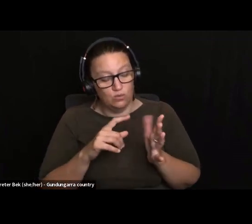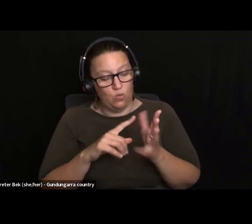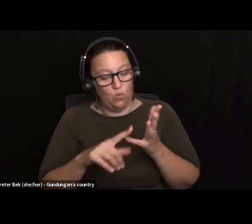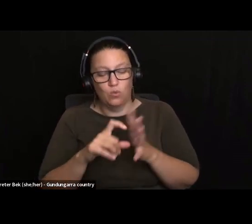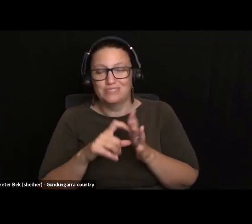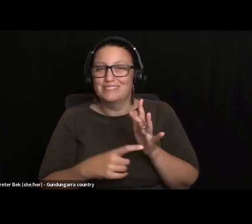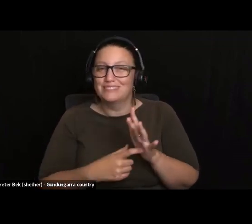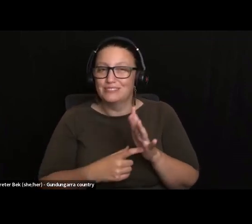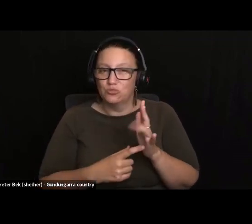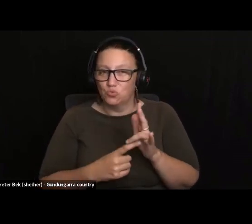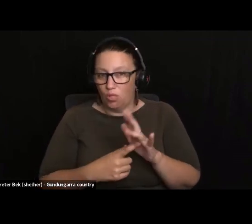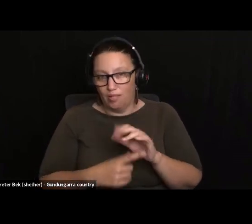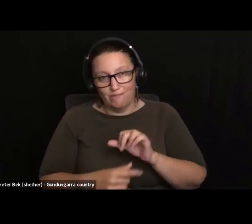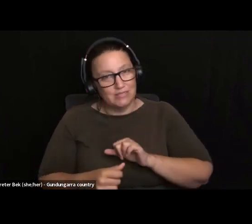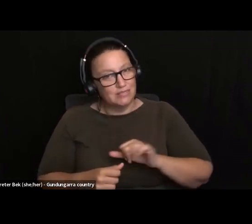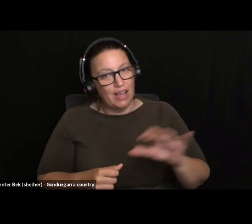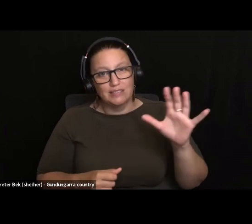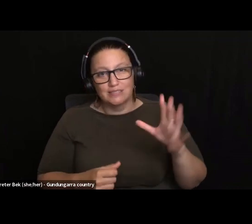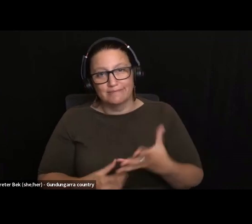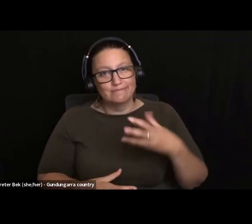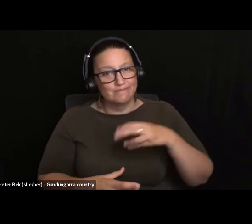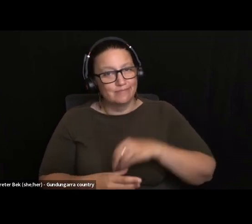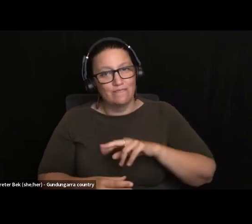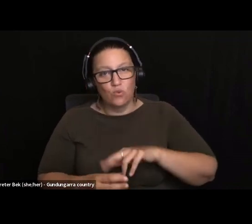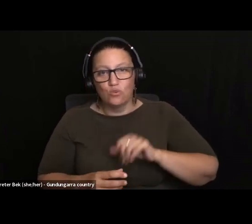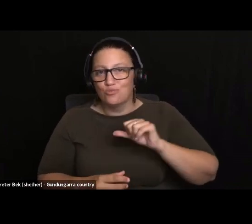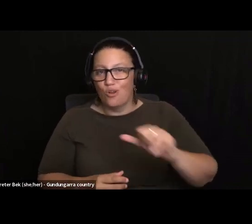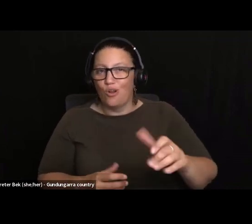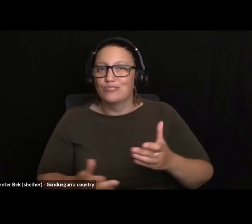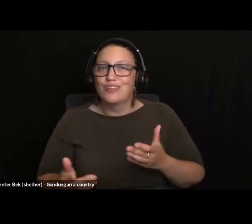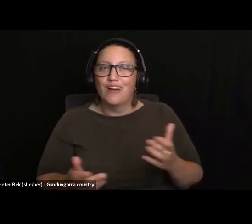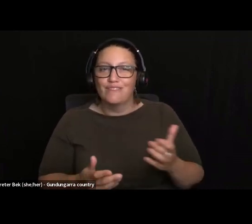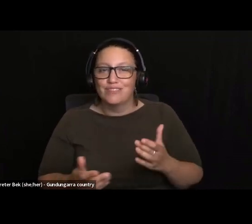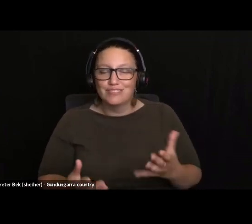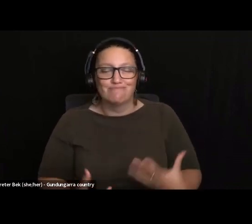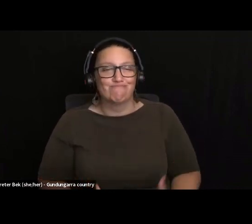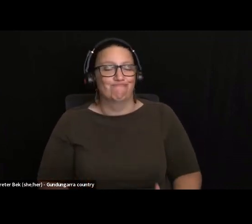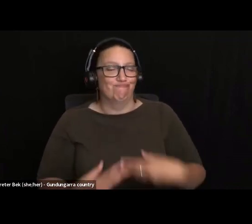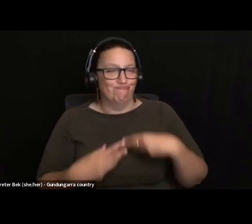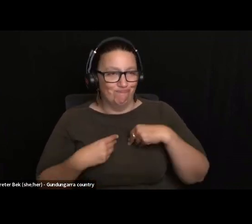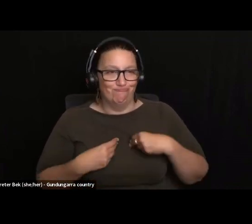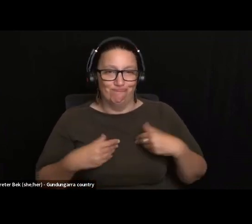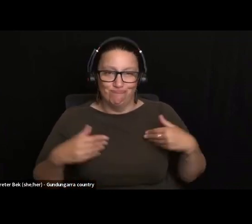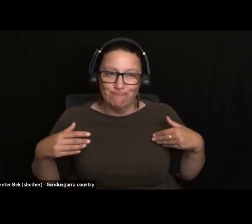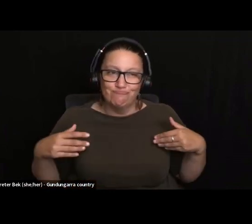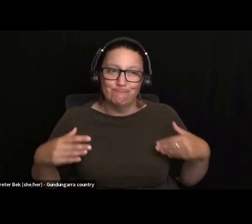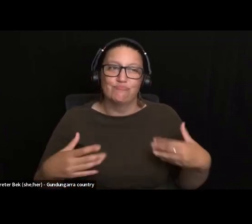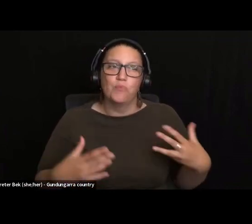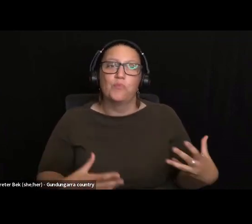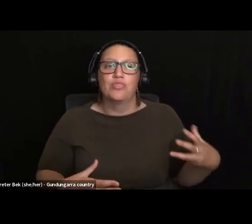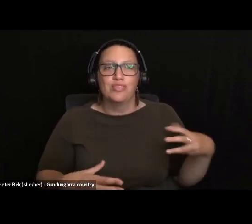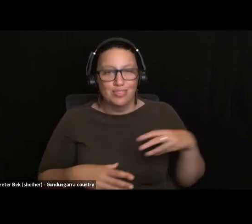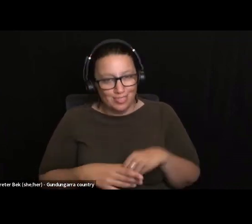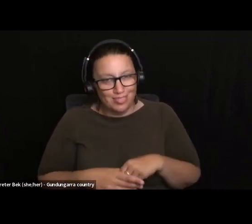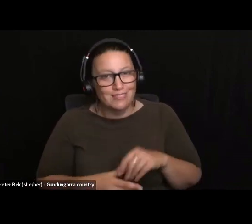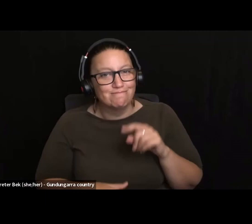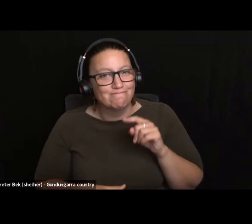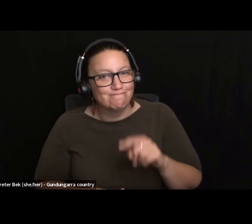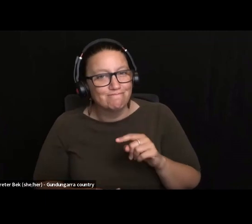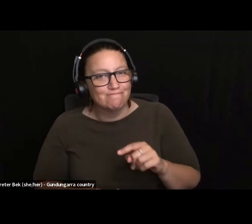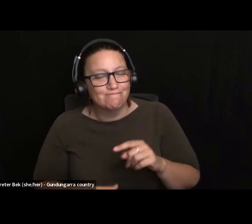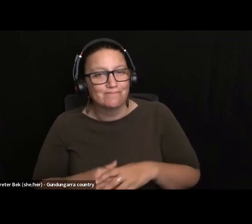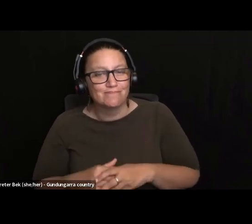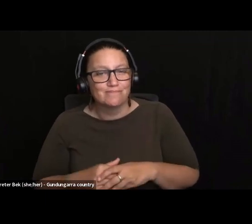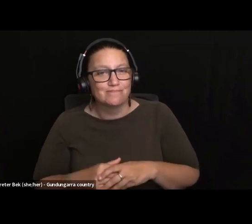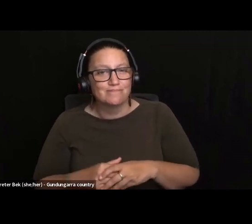really taking that on board and moving forward with the consumer work that you're doing. And I also want to shout out, we